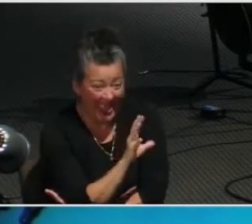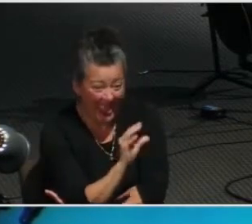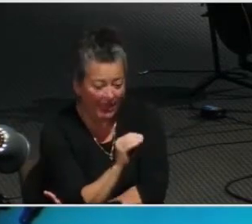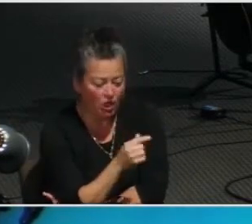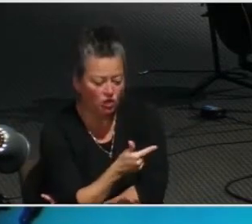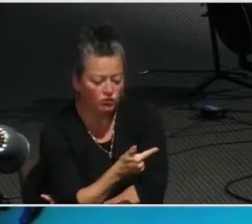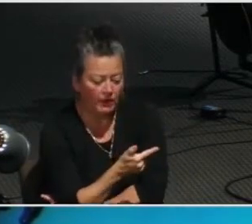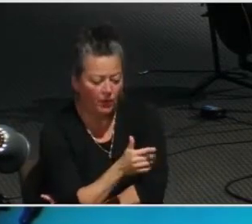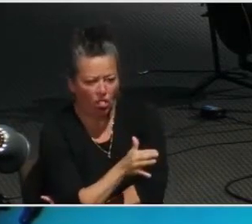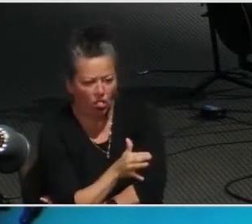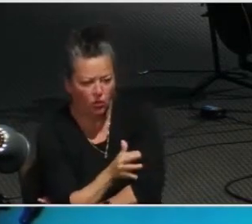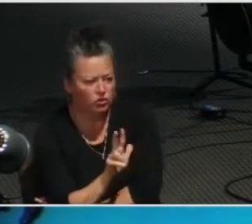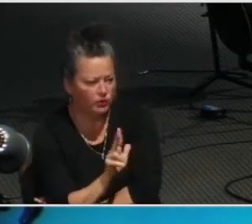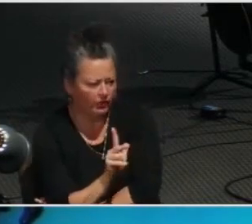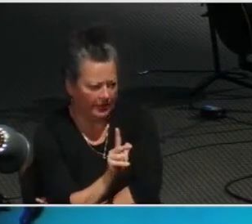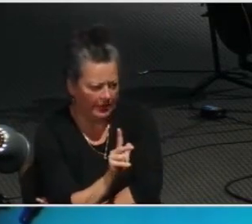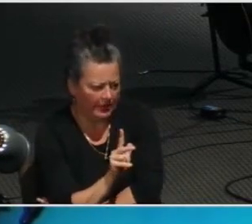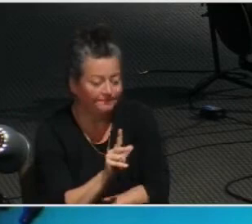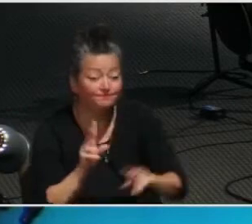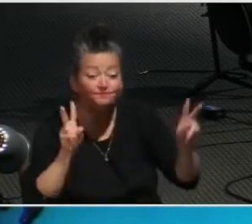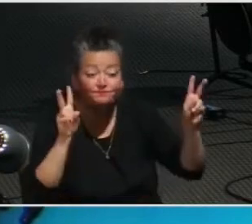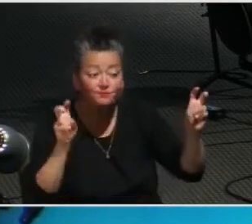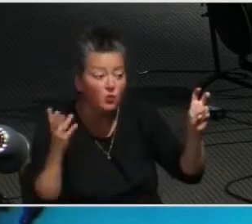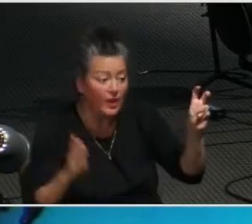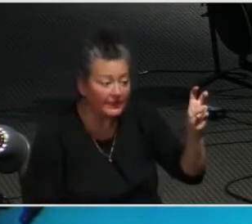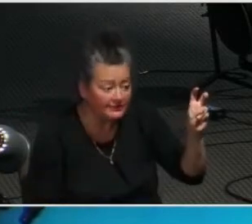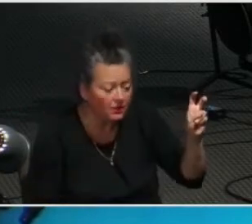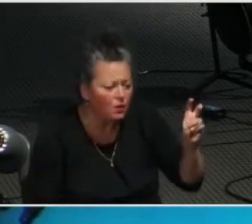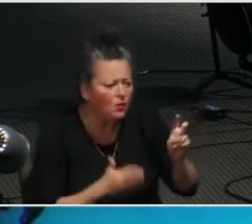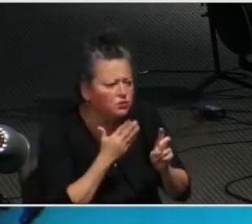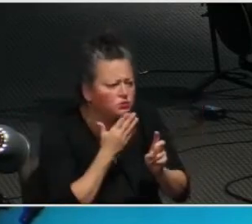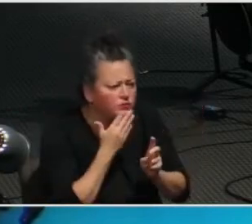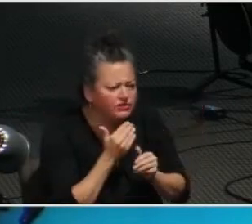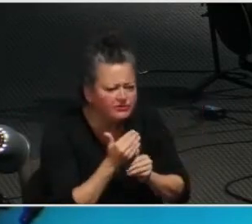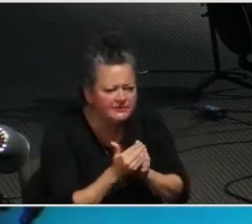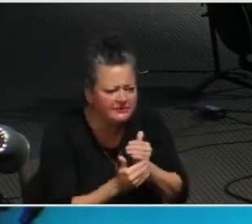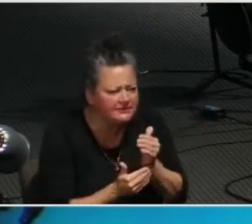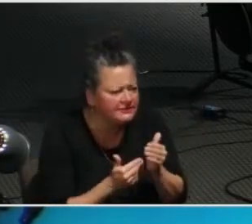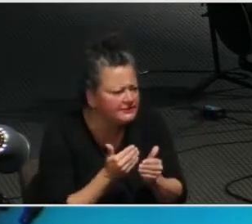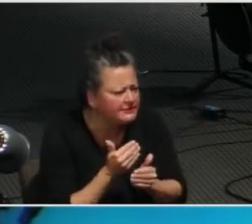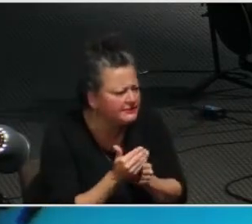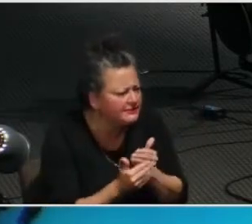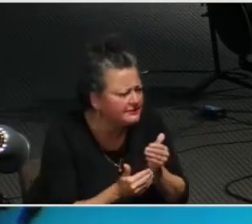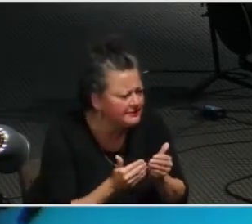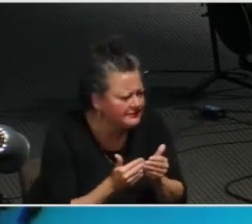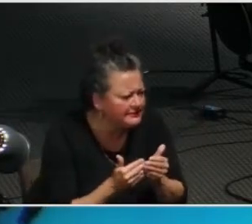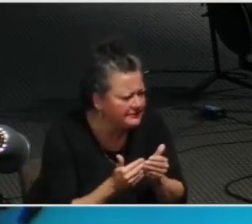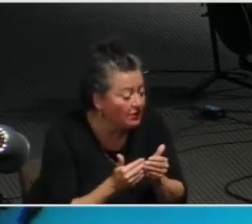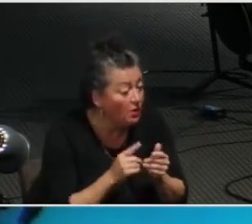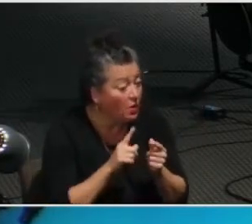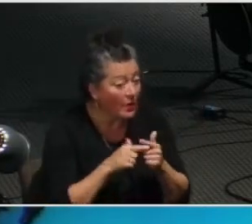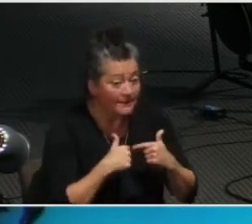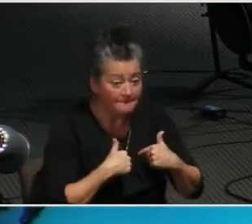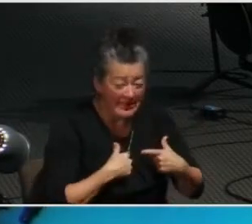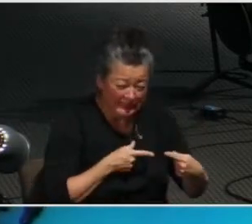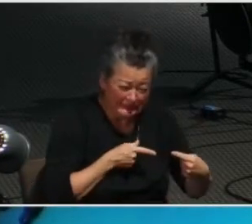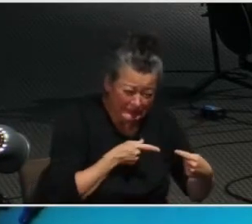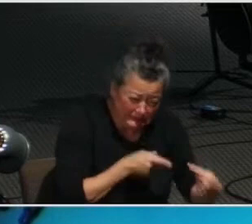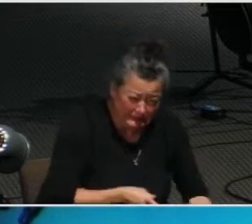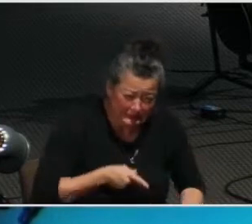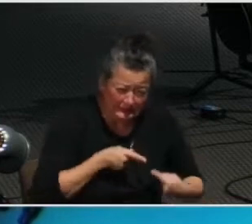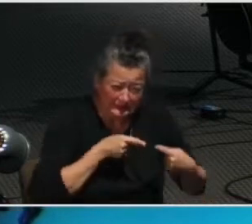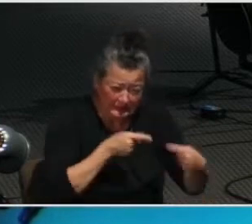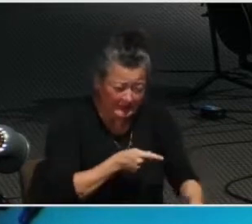23. For this is a gracious thing when mindful of God, one endures sorrows while